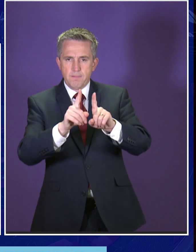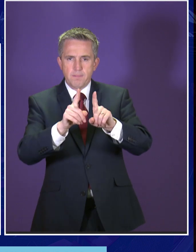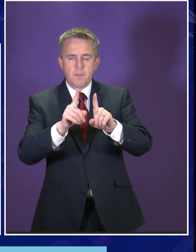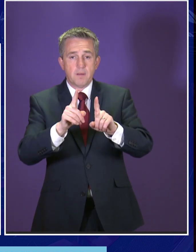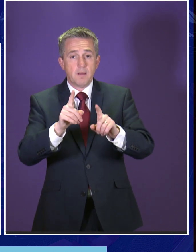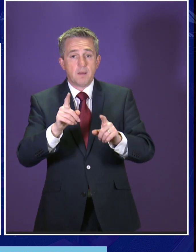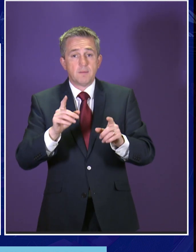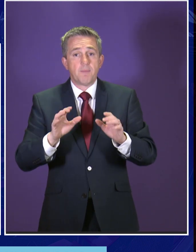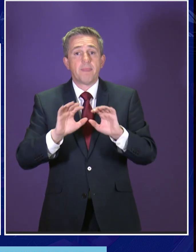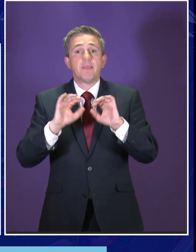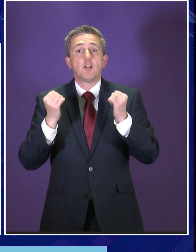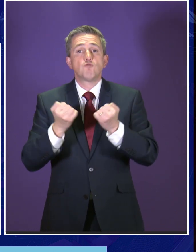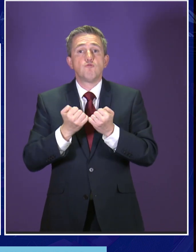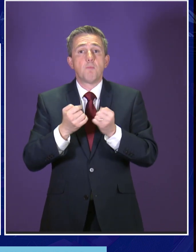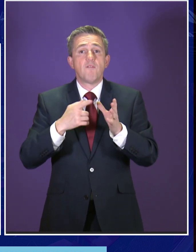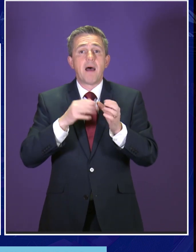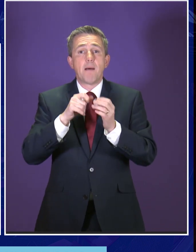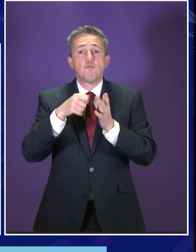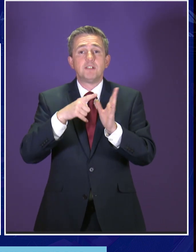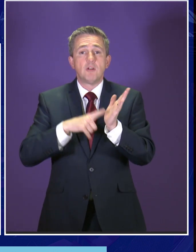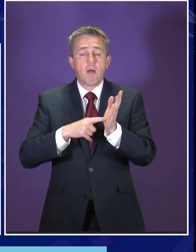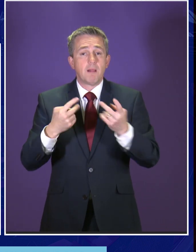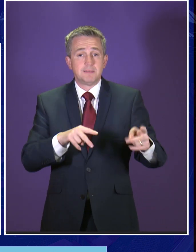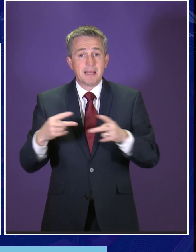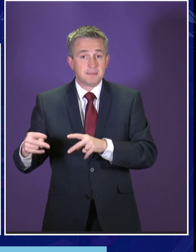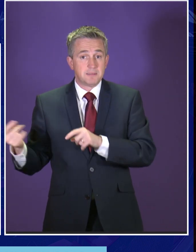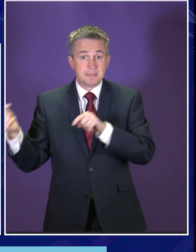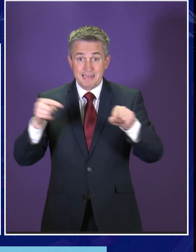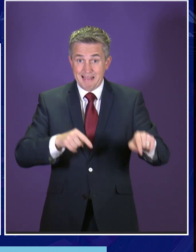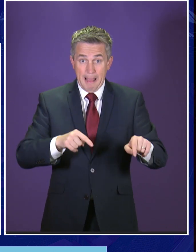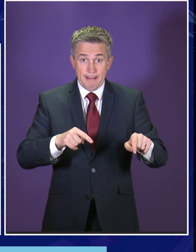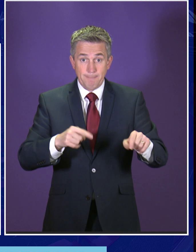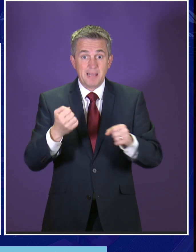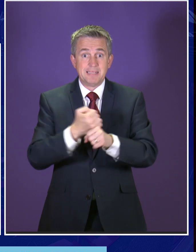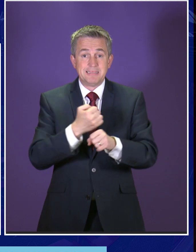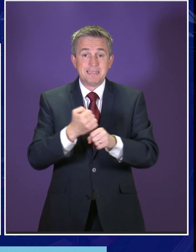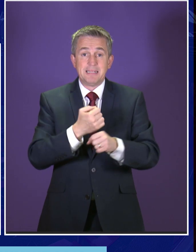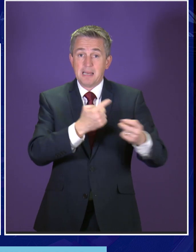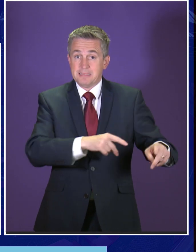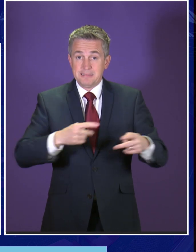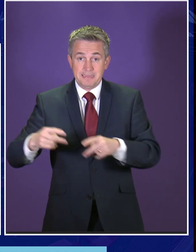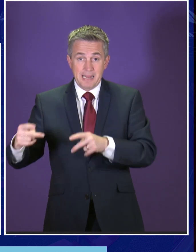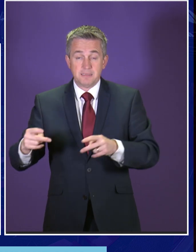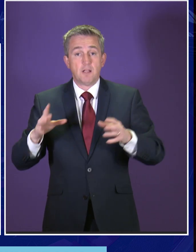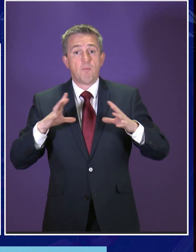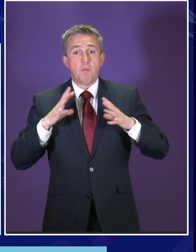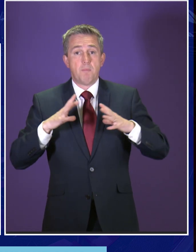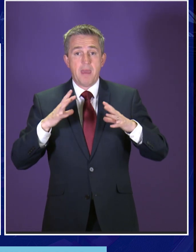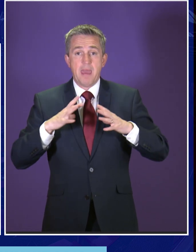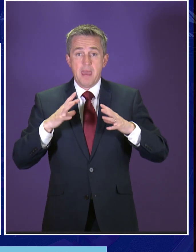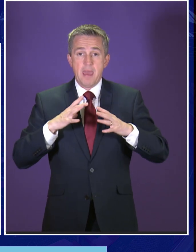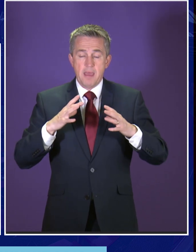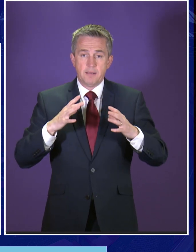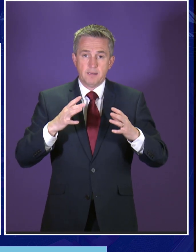In our production, a group of Aboriginal dancers came and raised the spirits in a ceremonial dance that prepared the space for a series